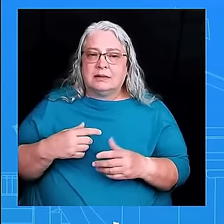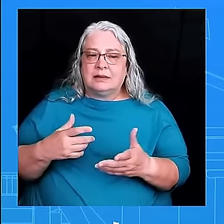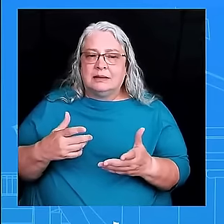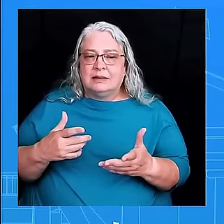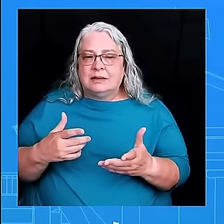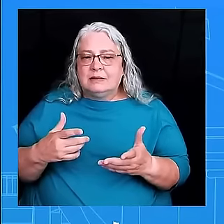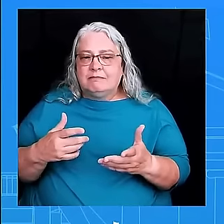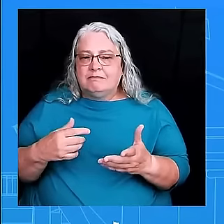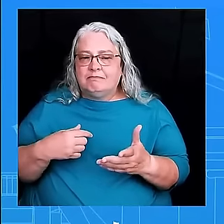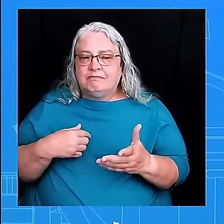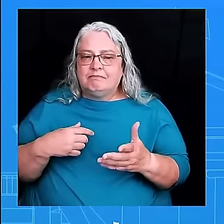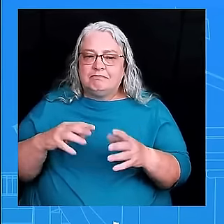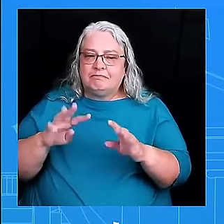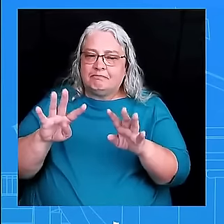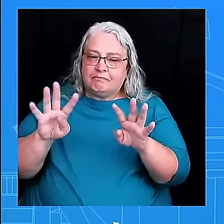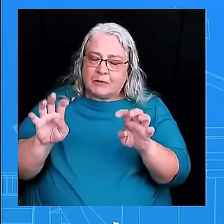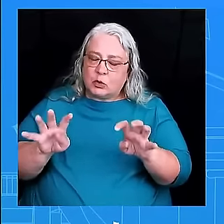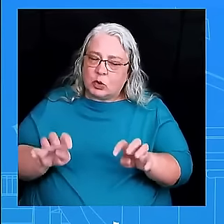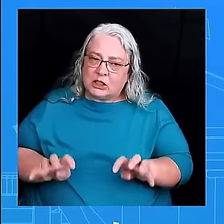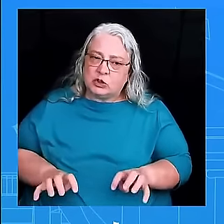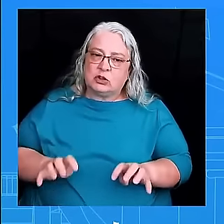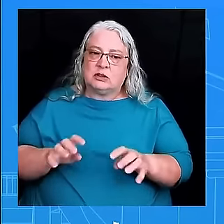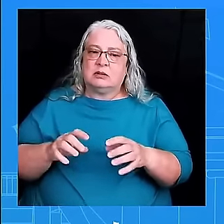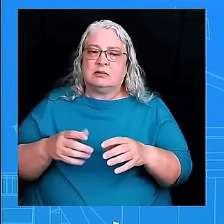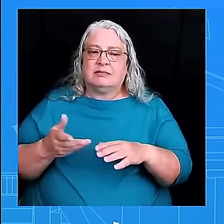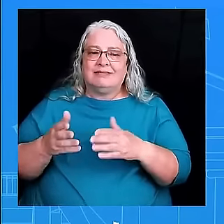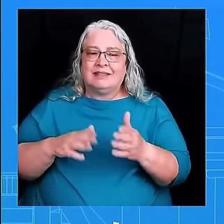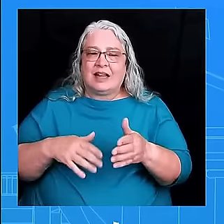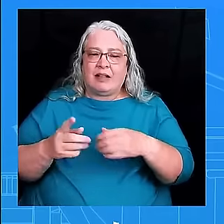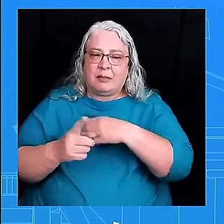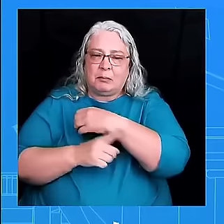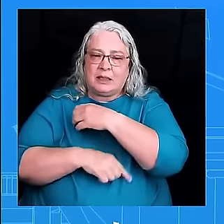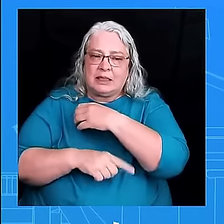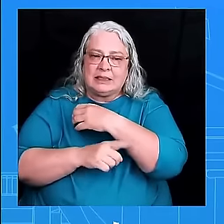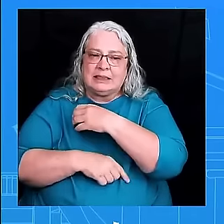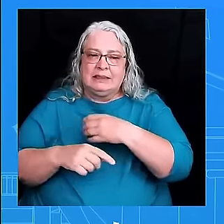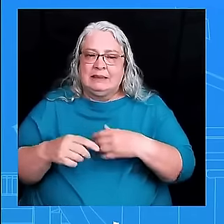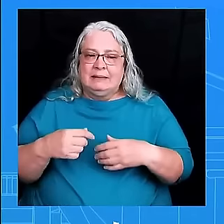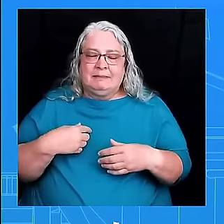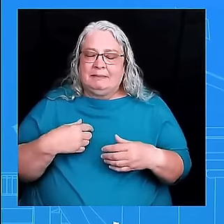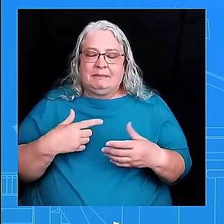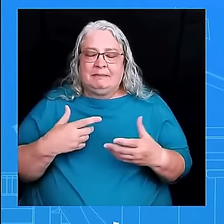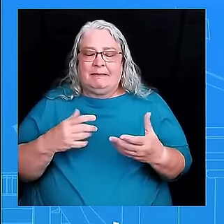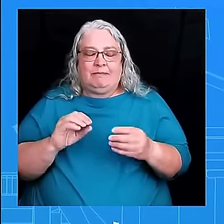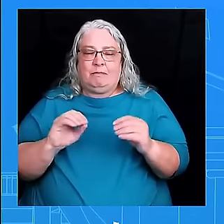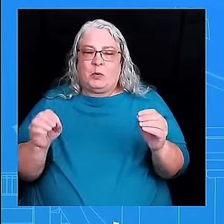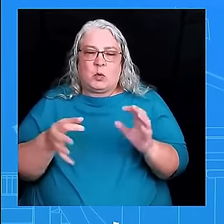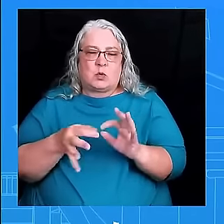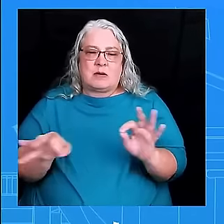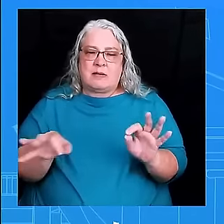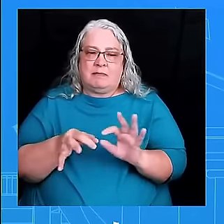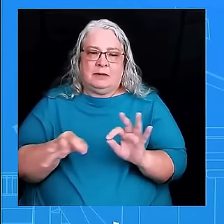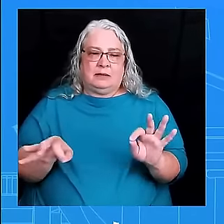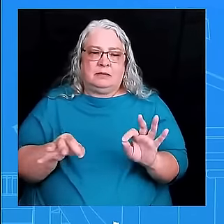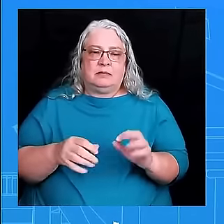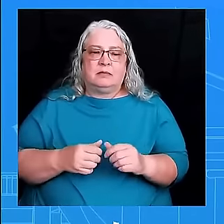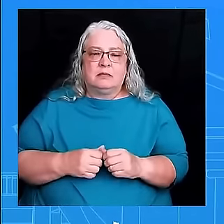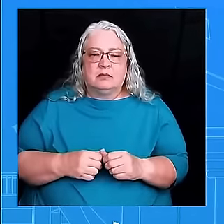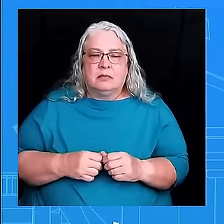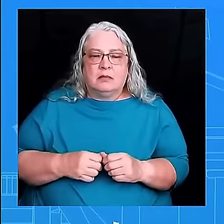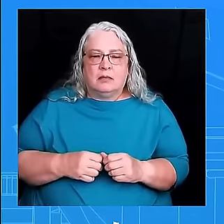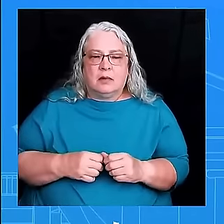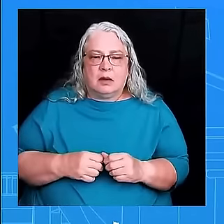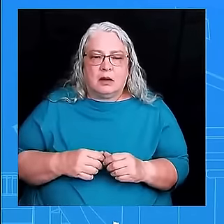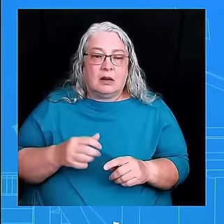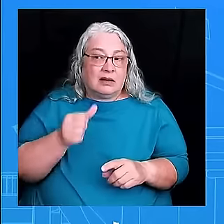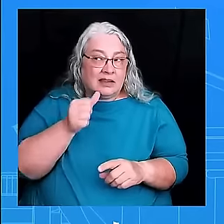about yesterday. This is something that the convening authority for military commissions made, an independent decision. They made an